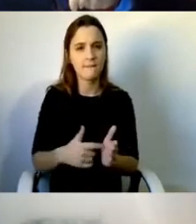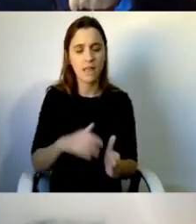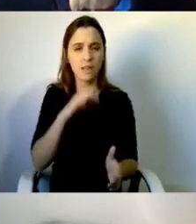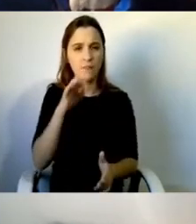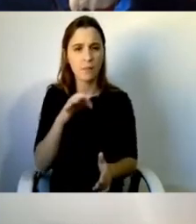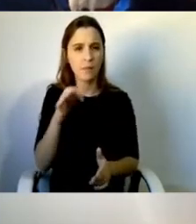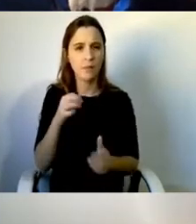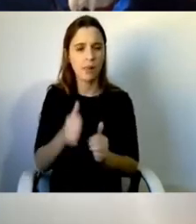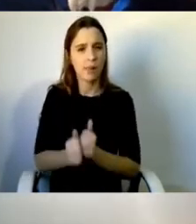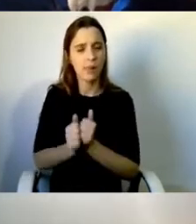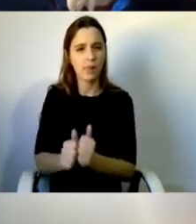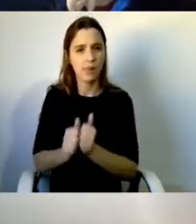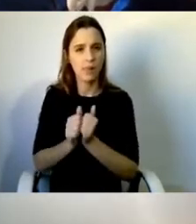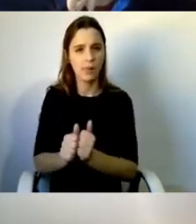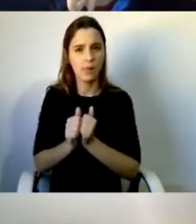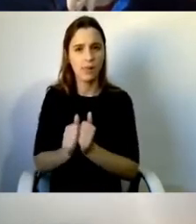course